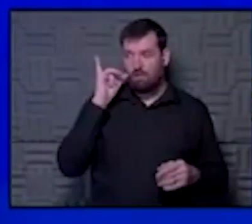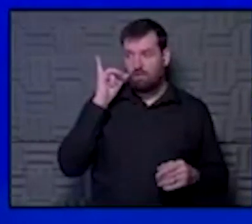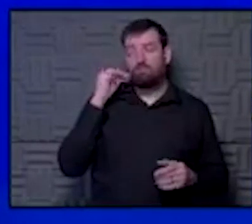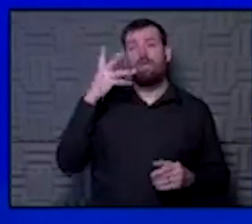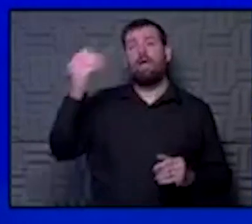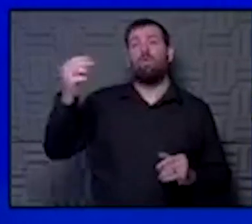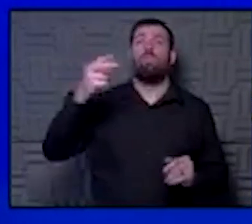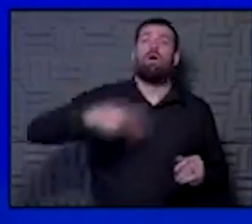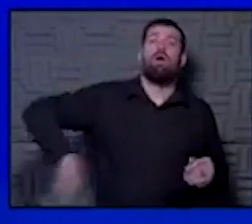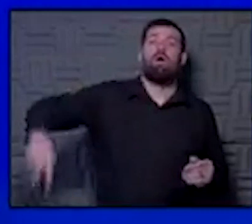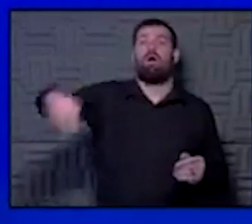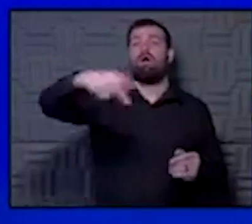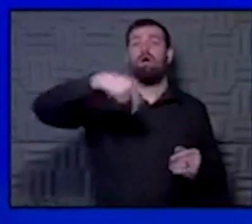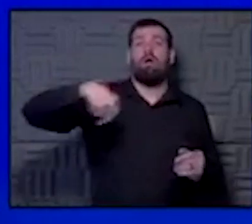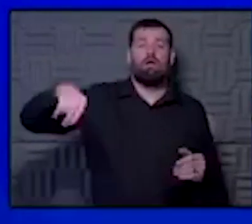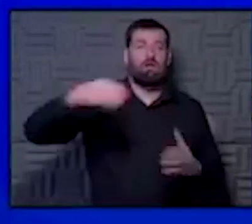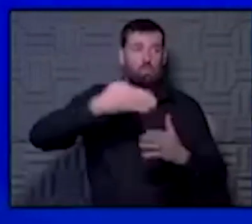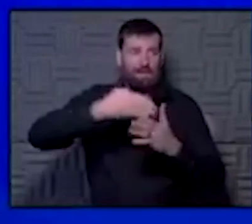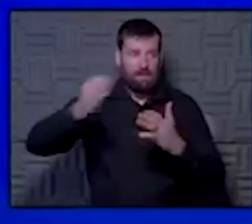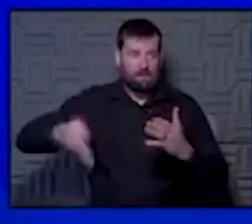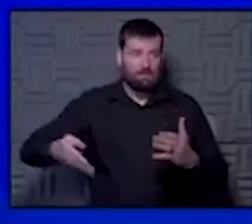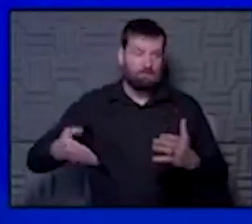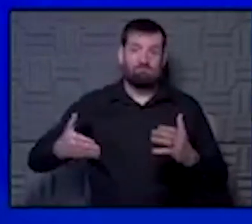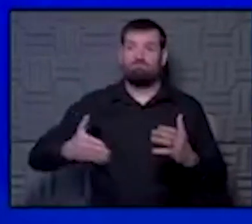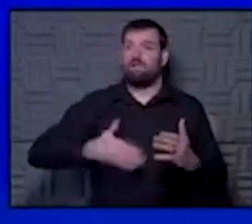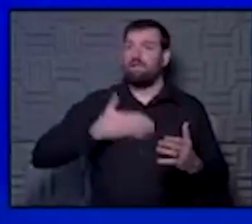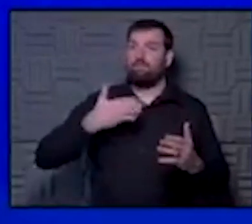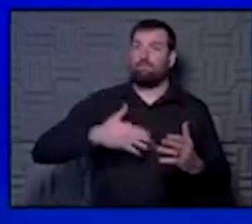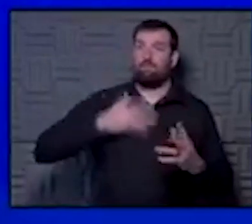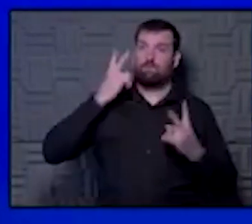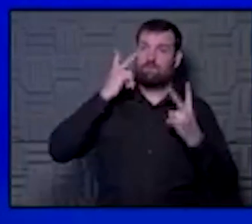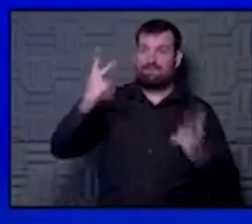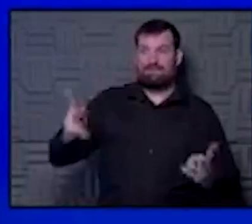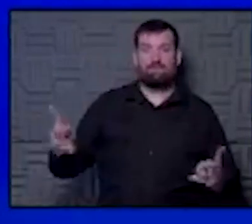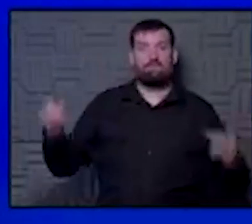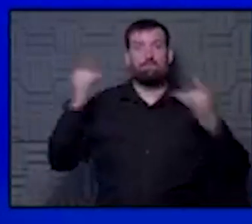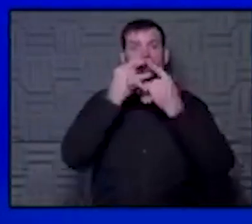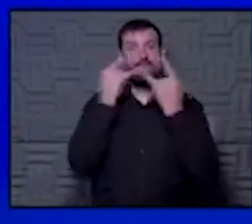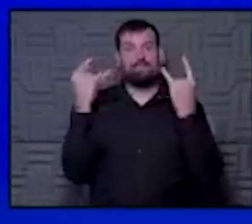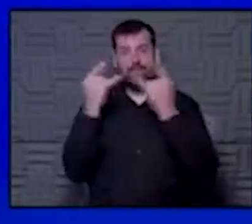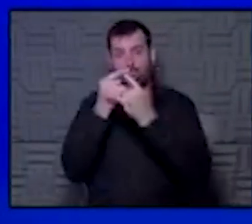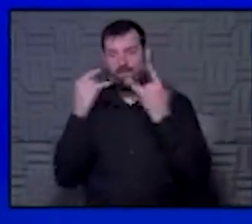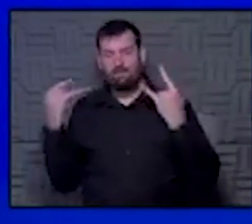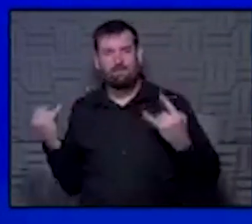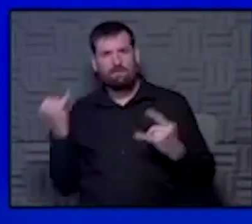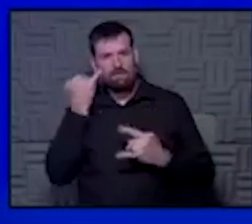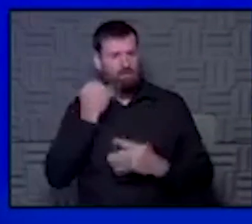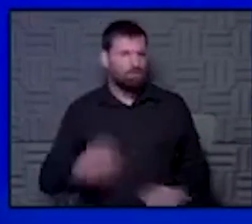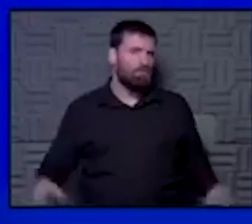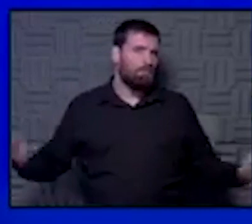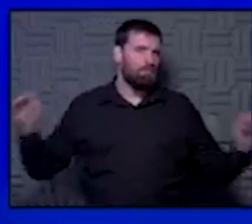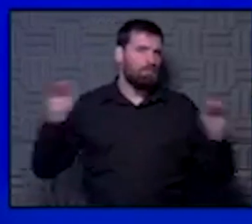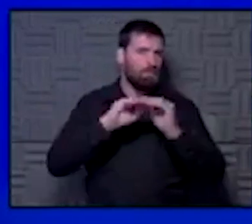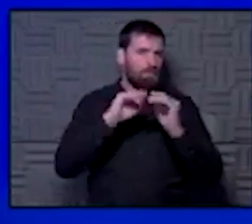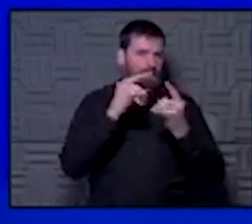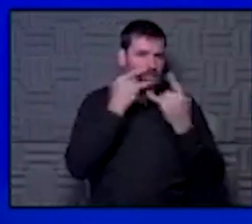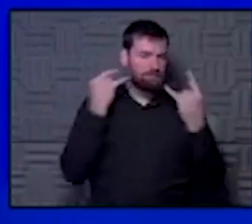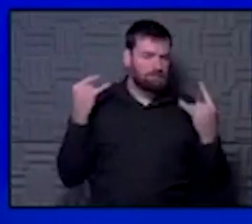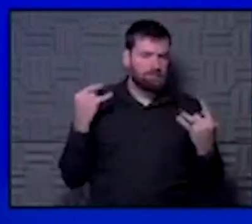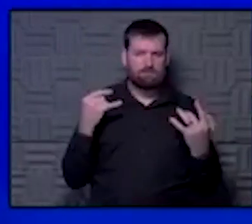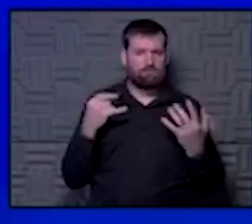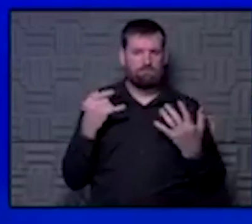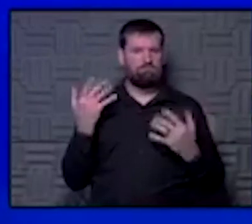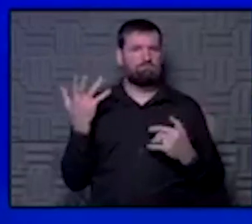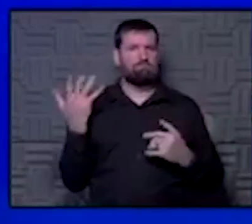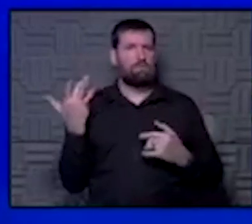walking around over the weekend, and you were very happy to see more mask wearing. If people are wearing more mask wearing, how do we account